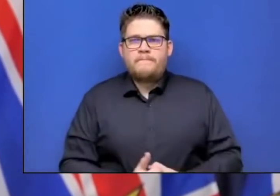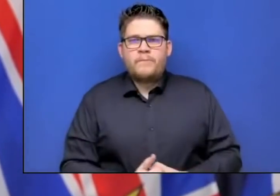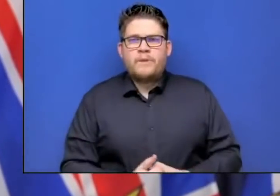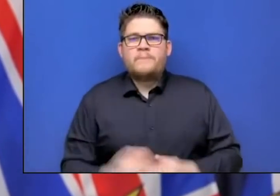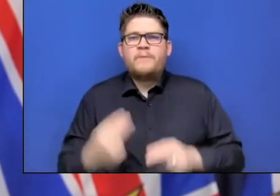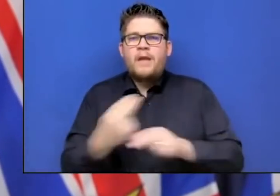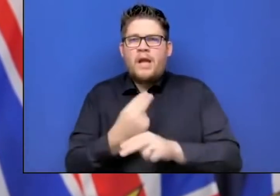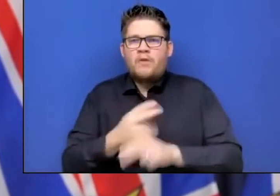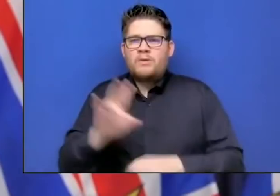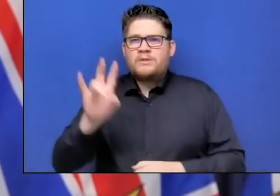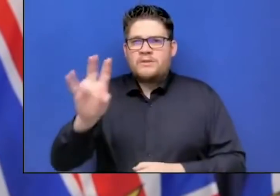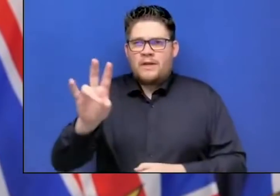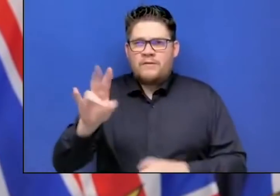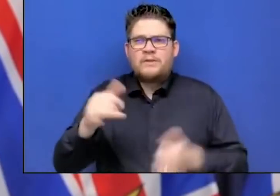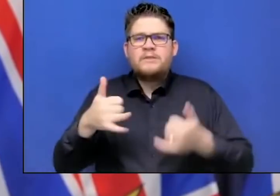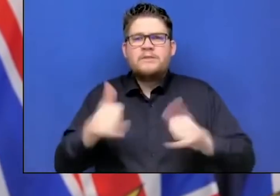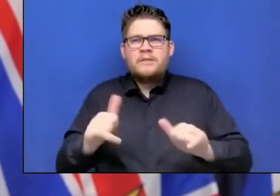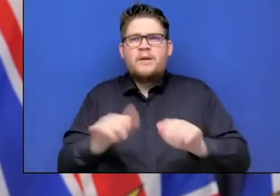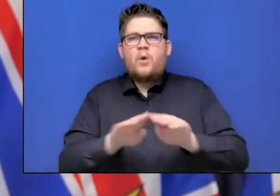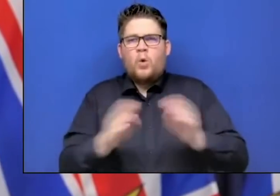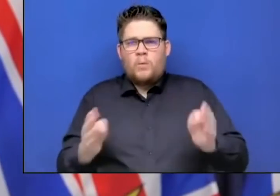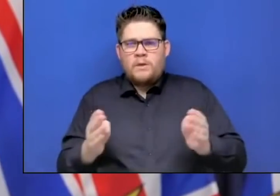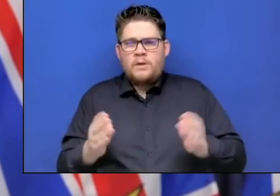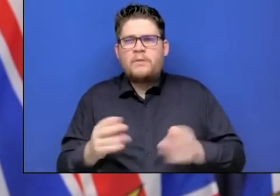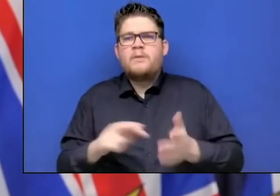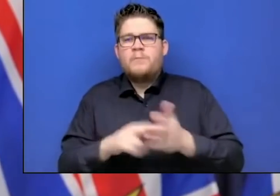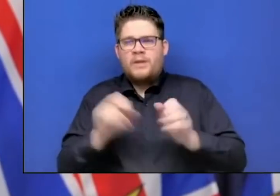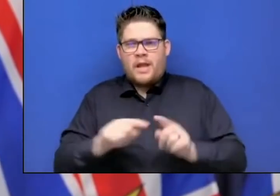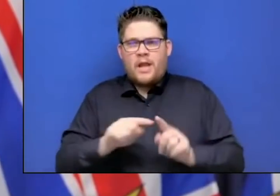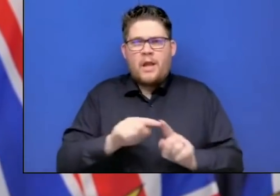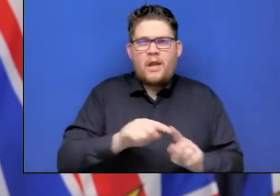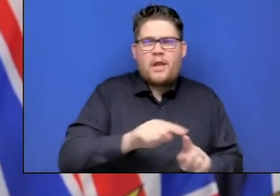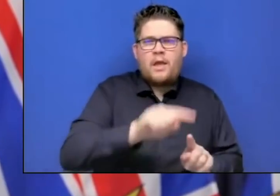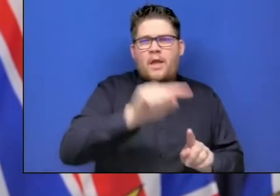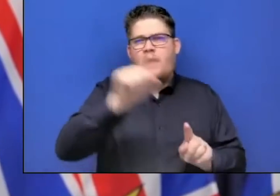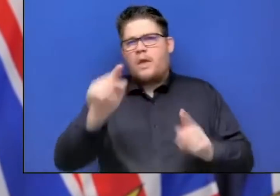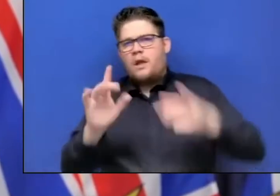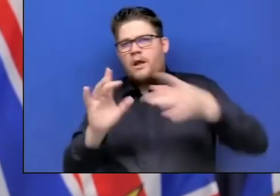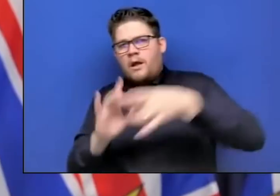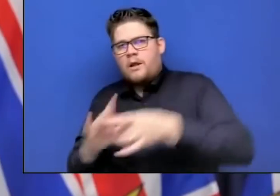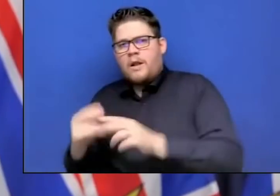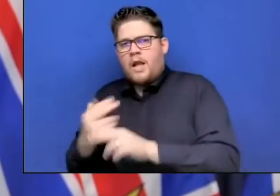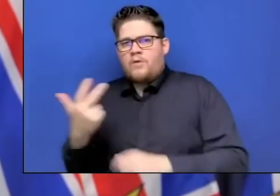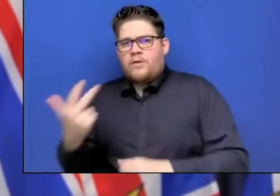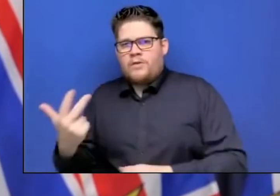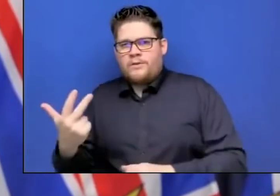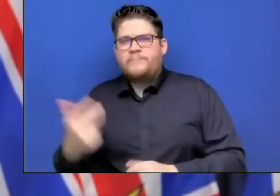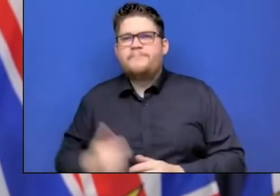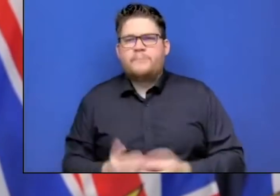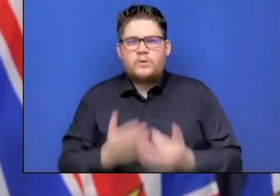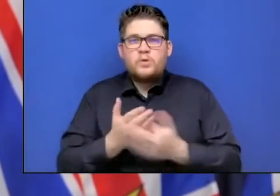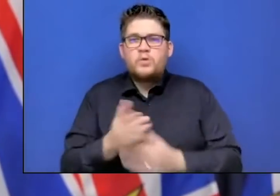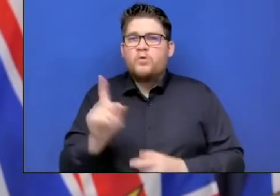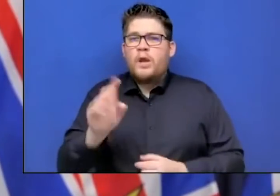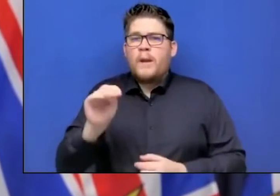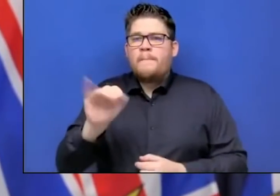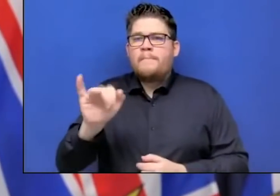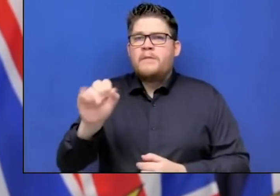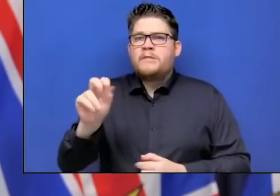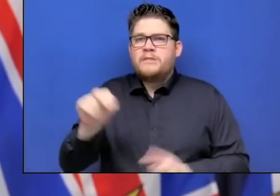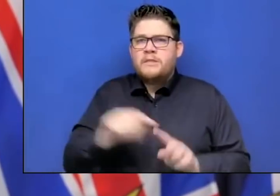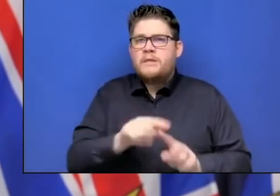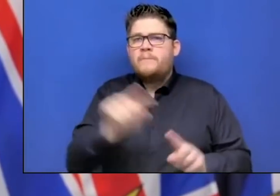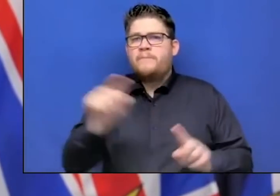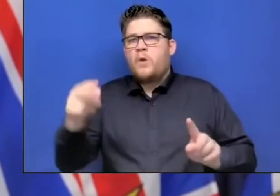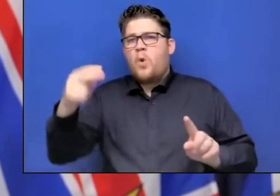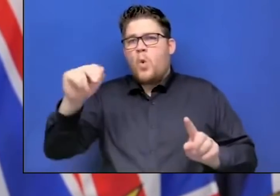this provides a vital corridor for the movement of essential goods. So starting in Mission, this route out to Princeton continues to fall